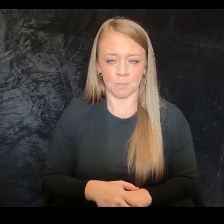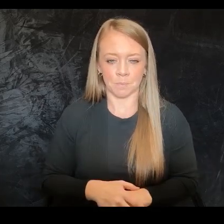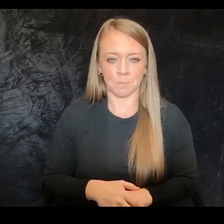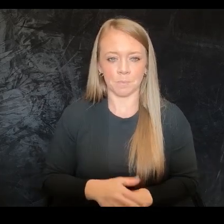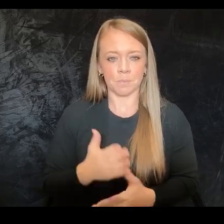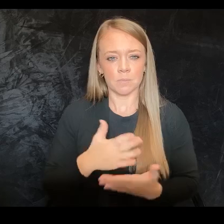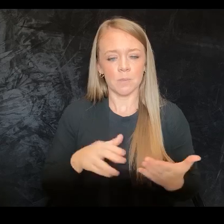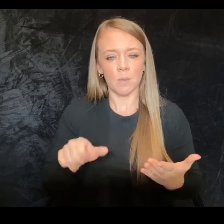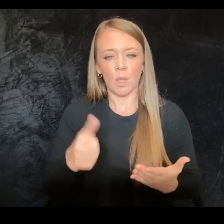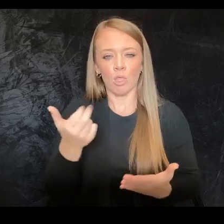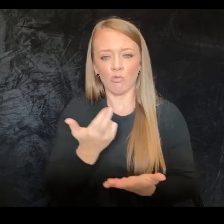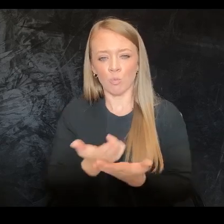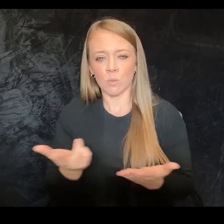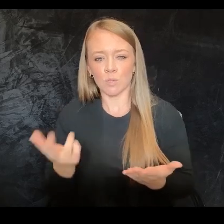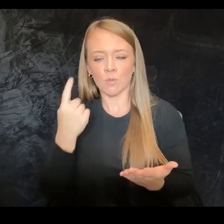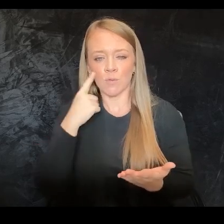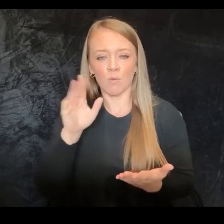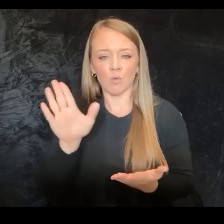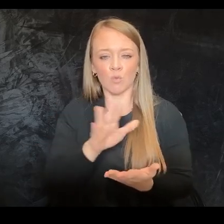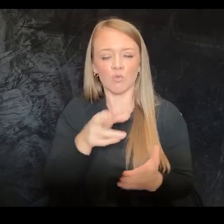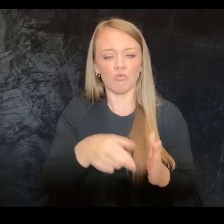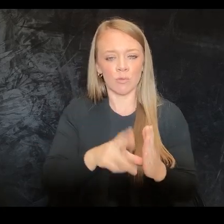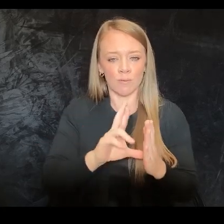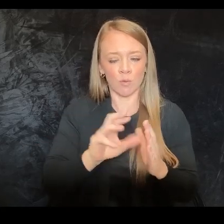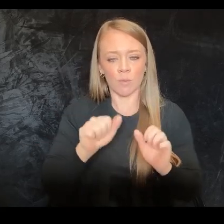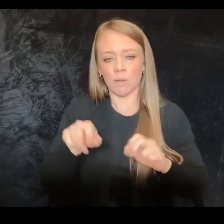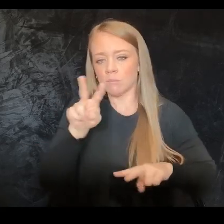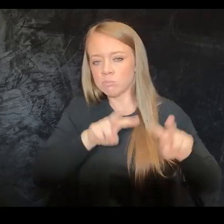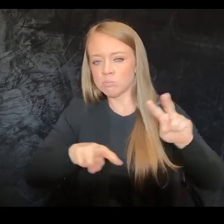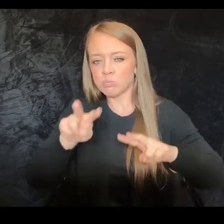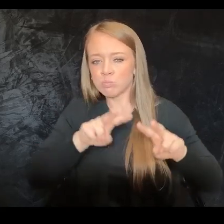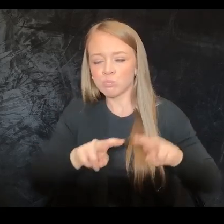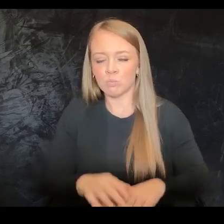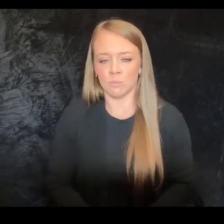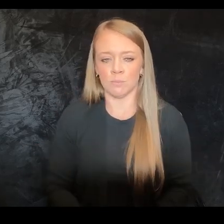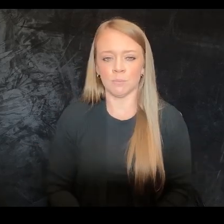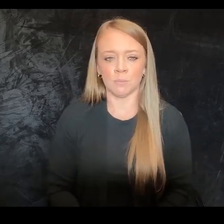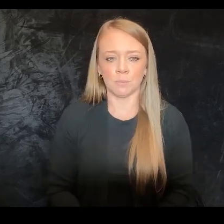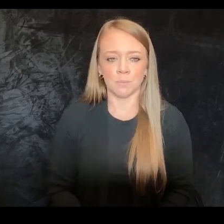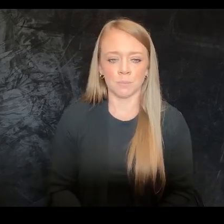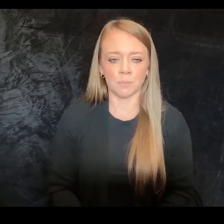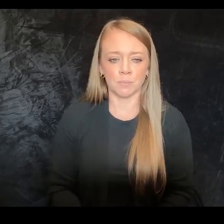Here are some additional resources for your review.